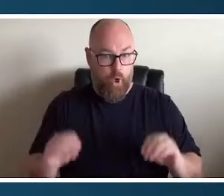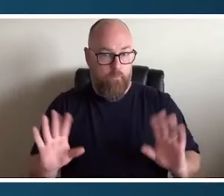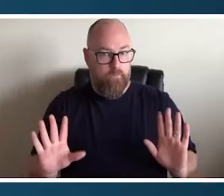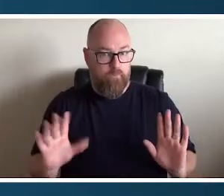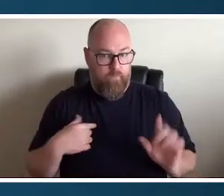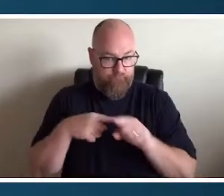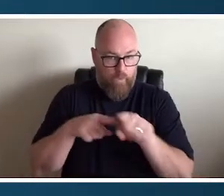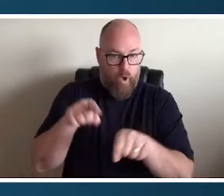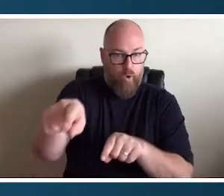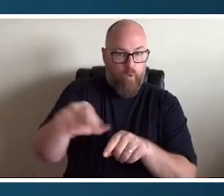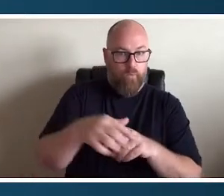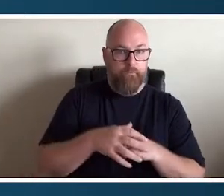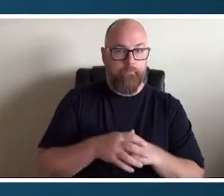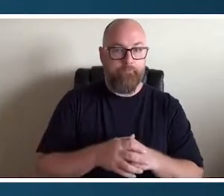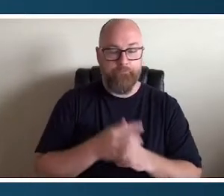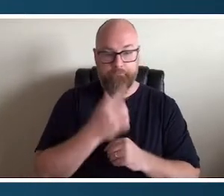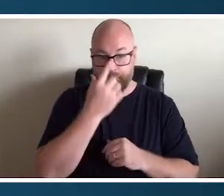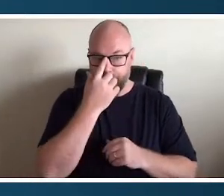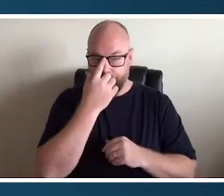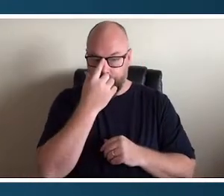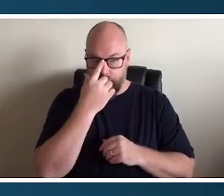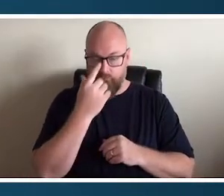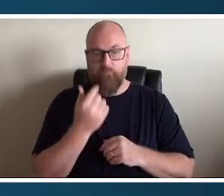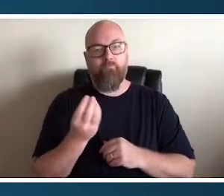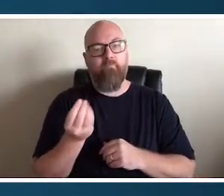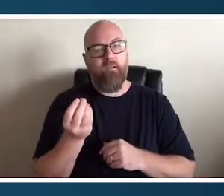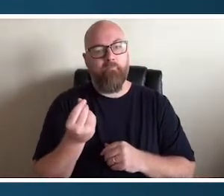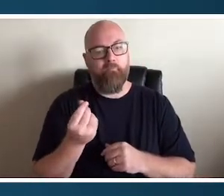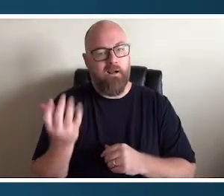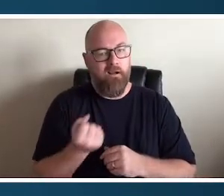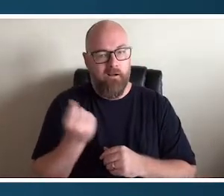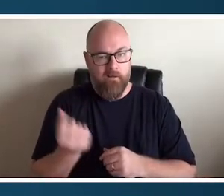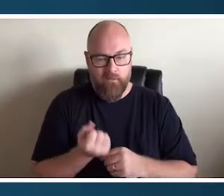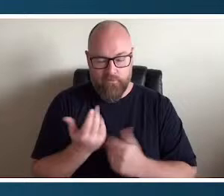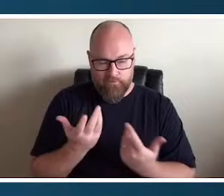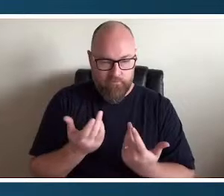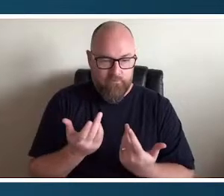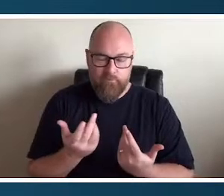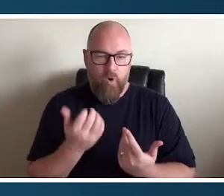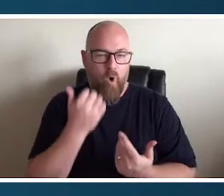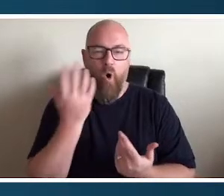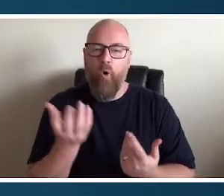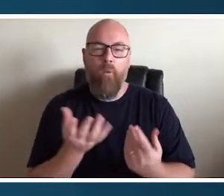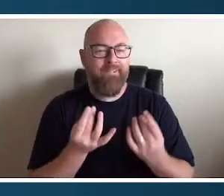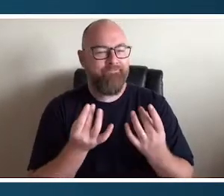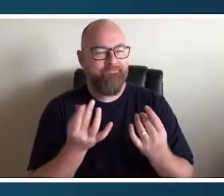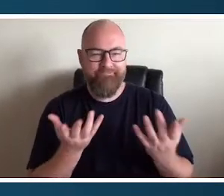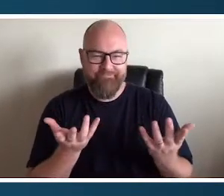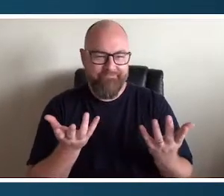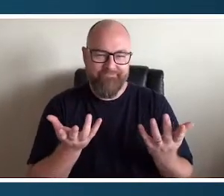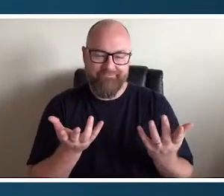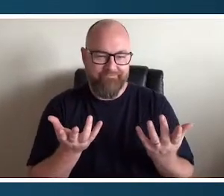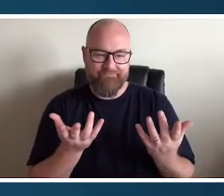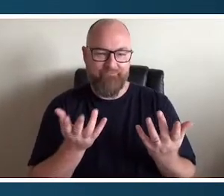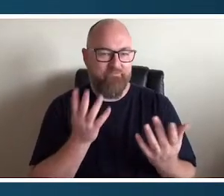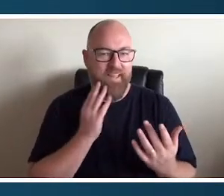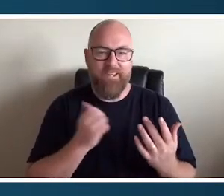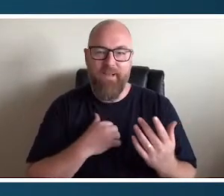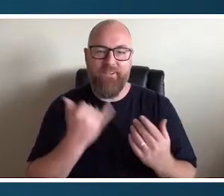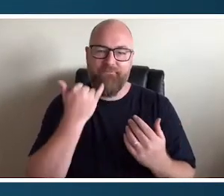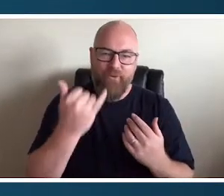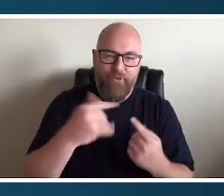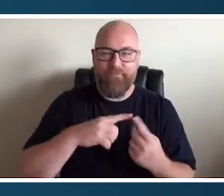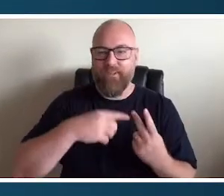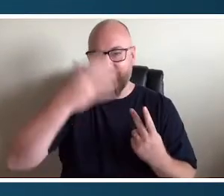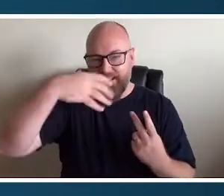Asking income is always sensitive in any sort of survey, whether it's face-to-face or phone or internet. Or